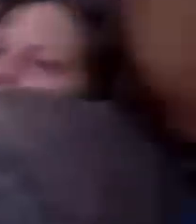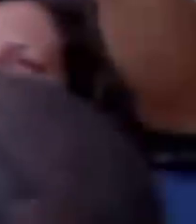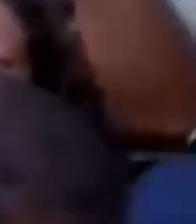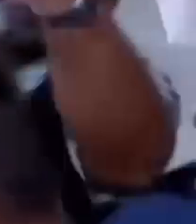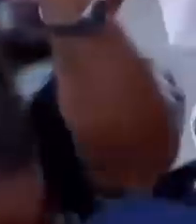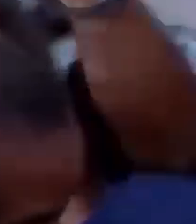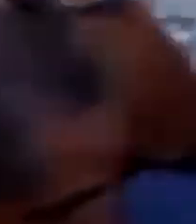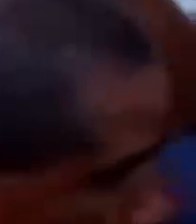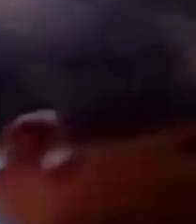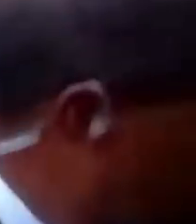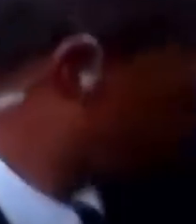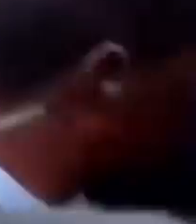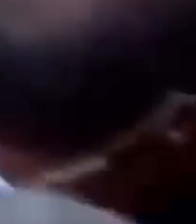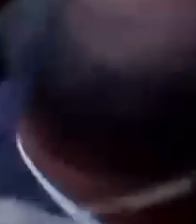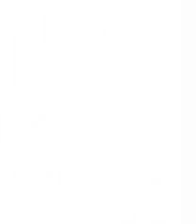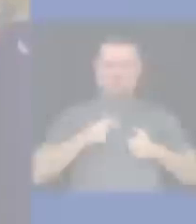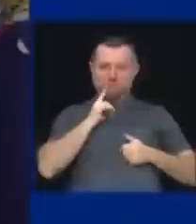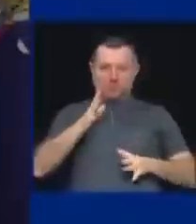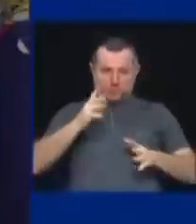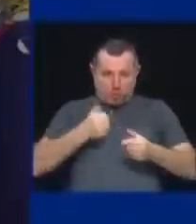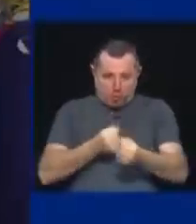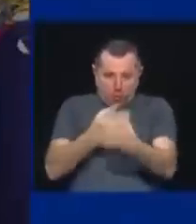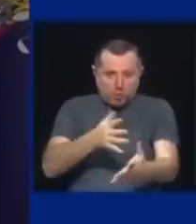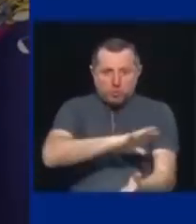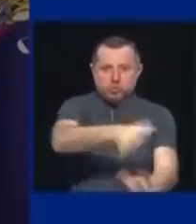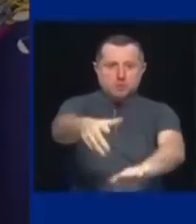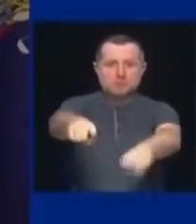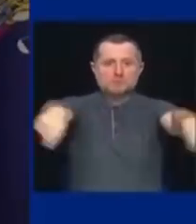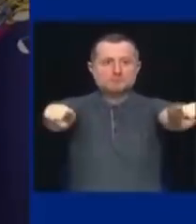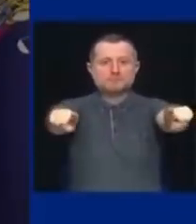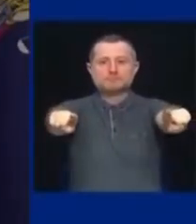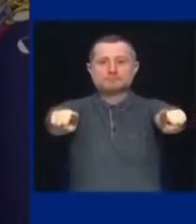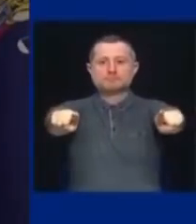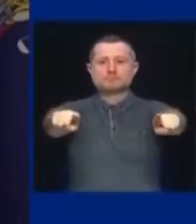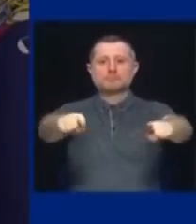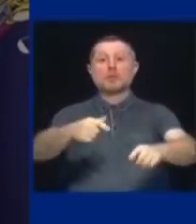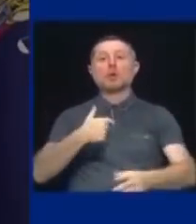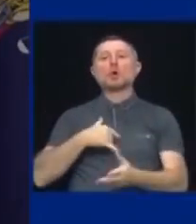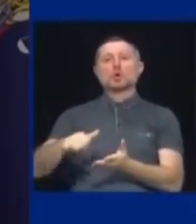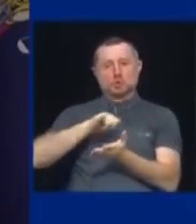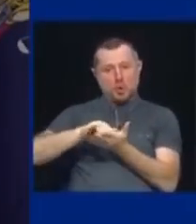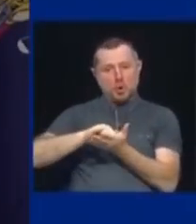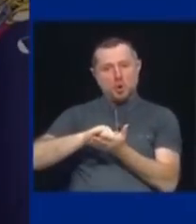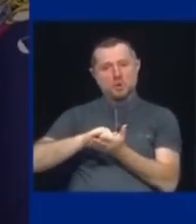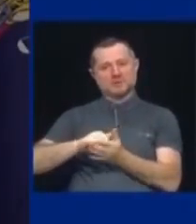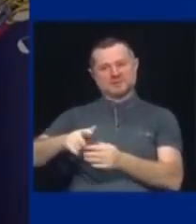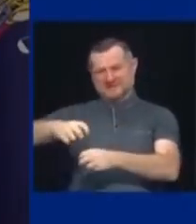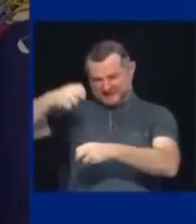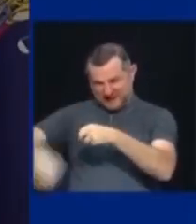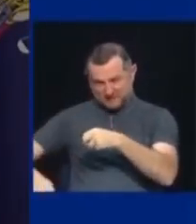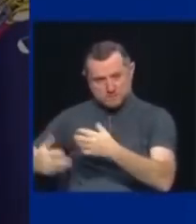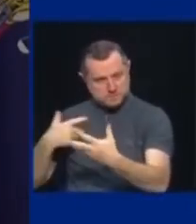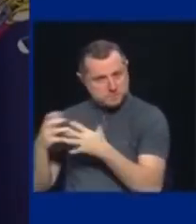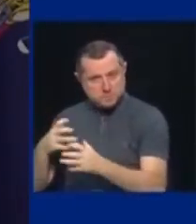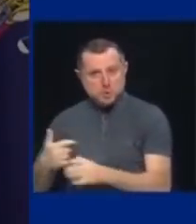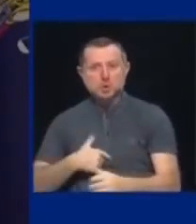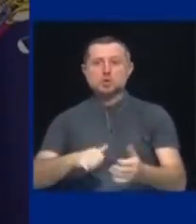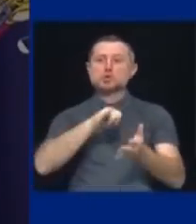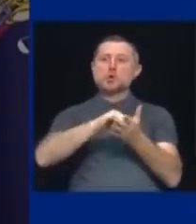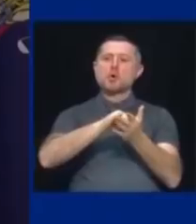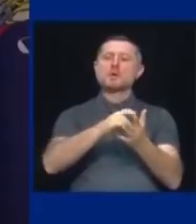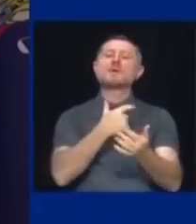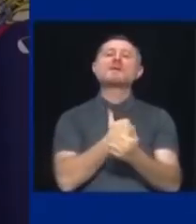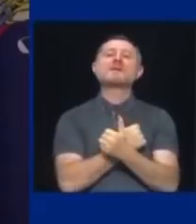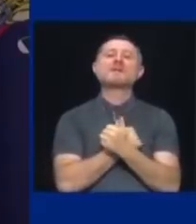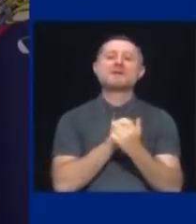proceedings against him. New York tough means New York loving. And I love New